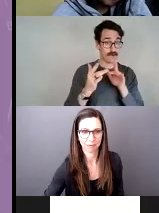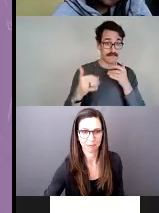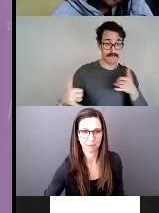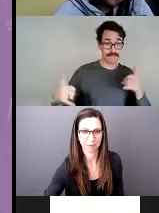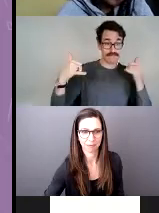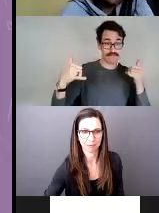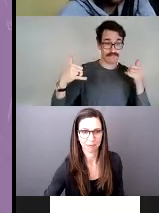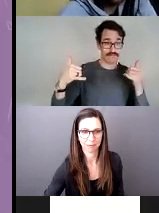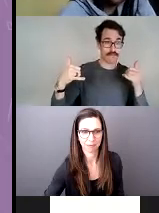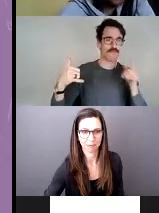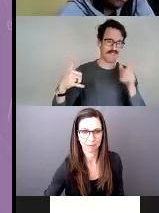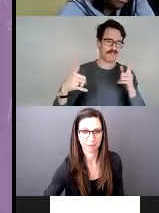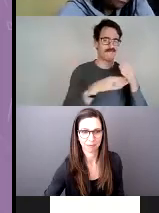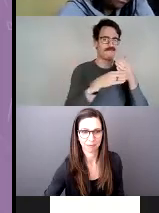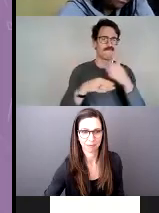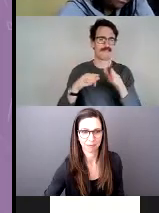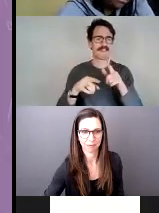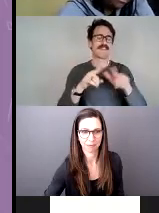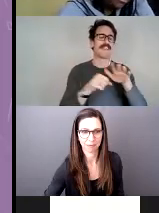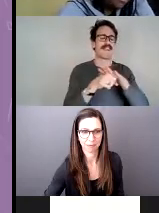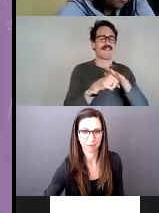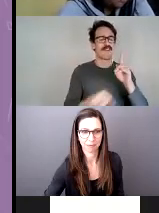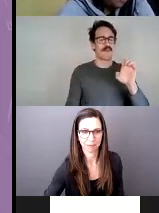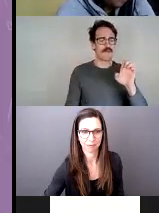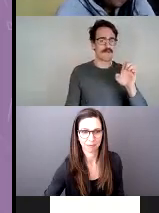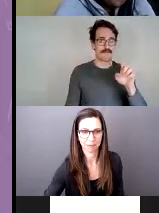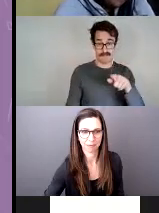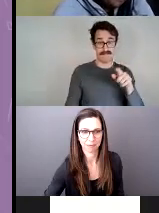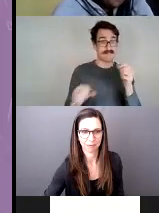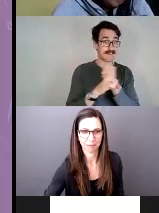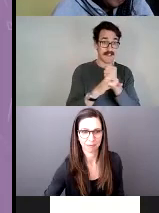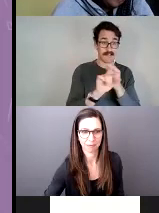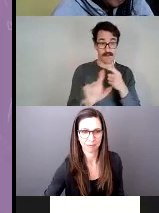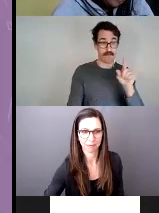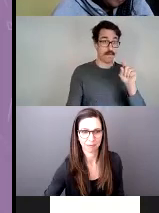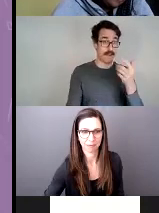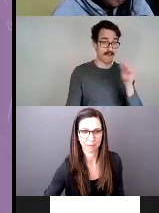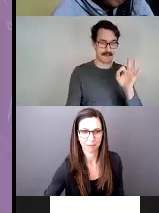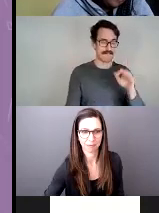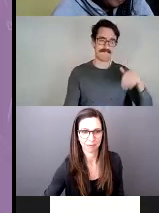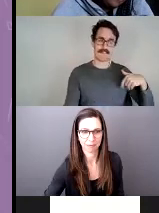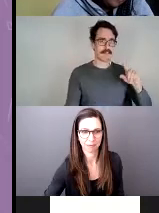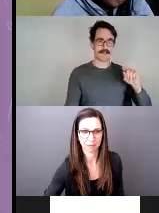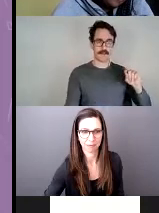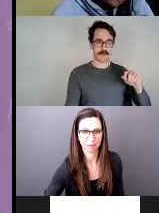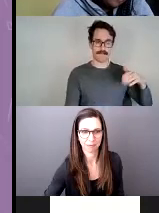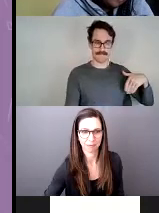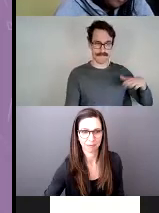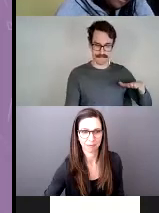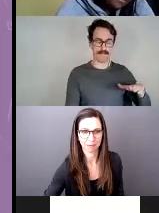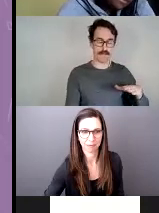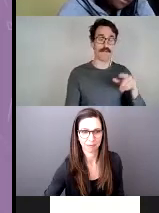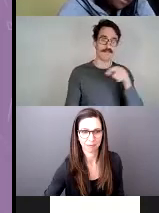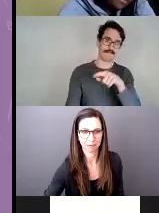down by area code. So these are stats from 2019 because we have not yet compiled the ones based on area code for